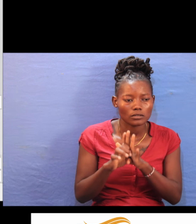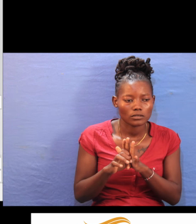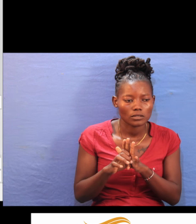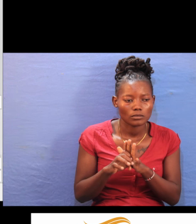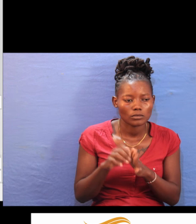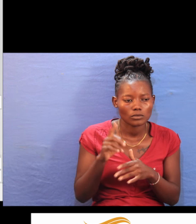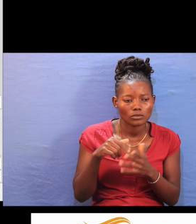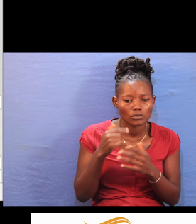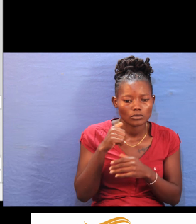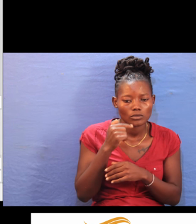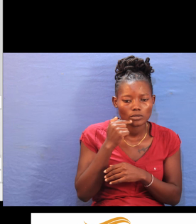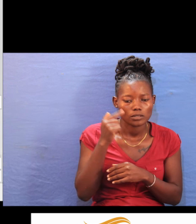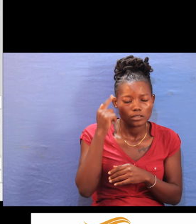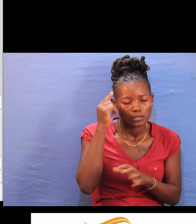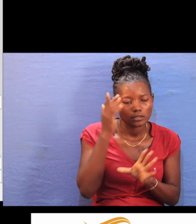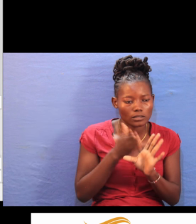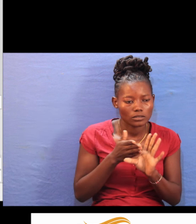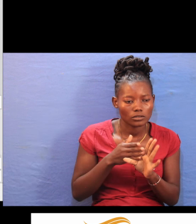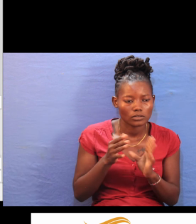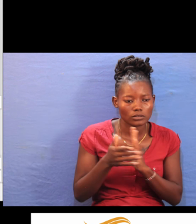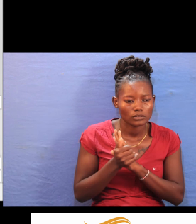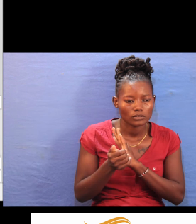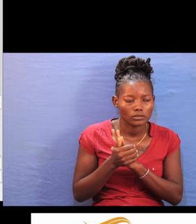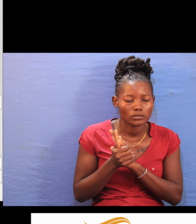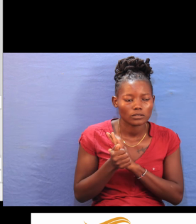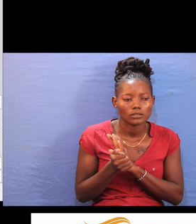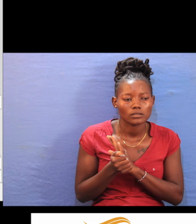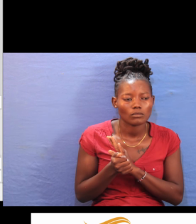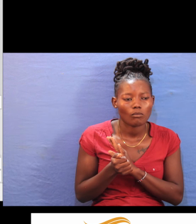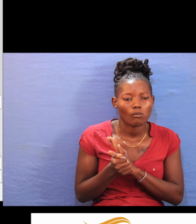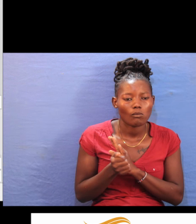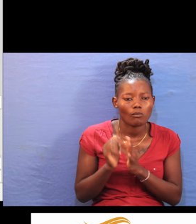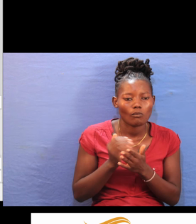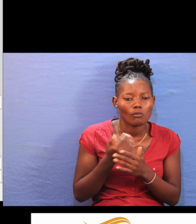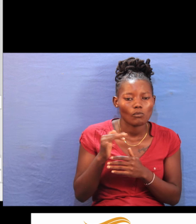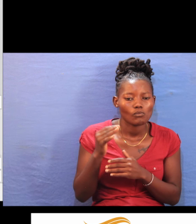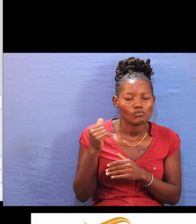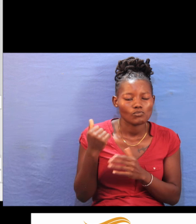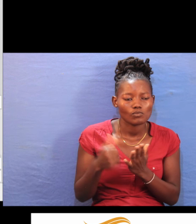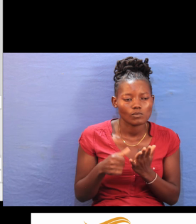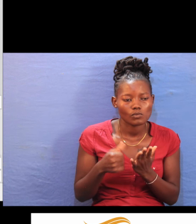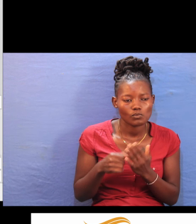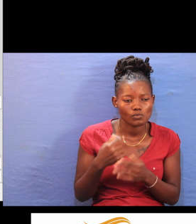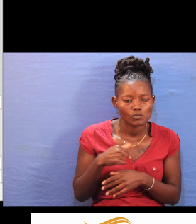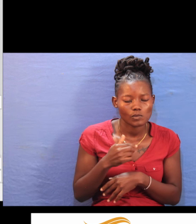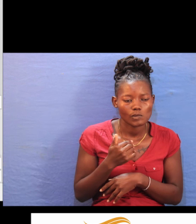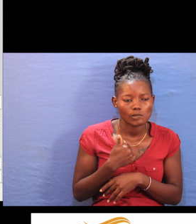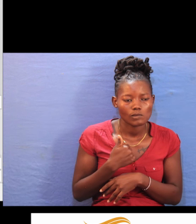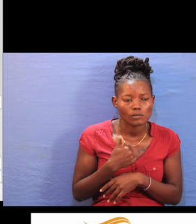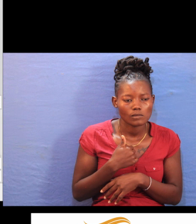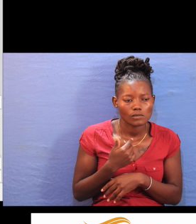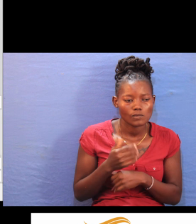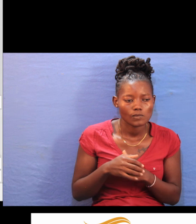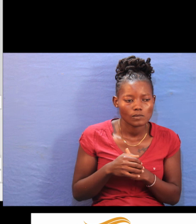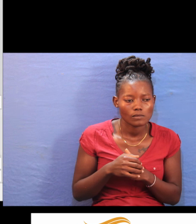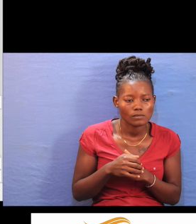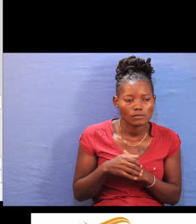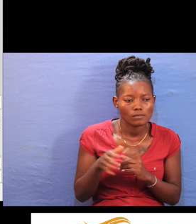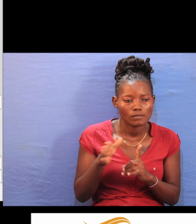set. Need to reevaluate. Of course, we want to eventually set goals in